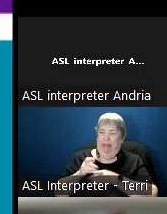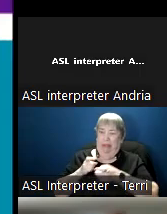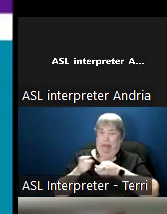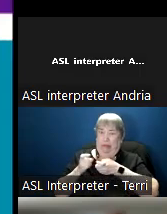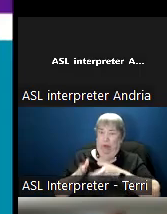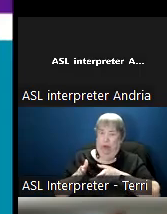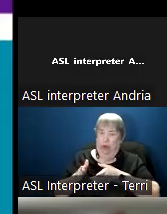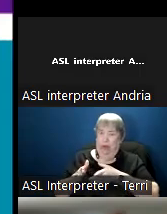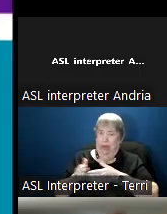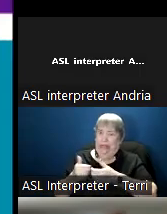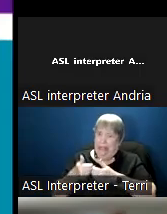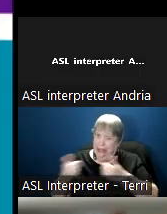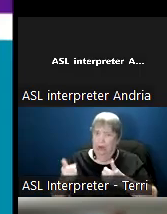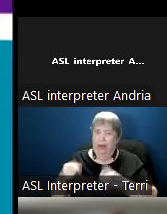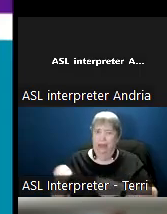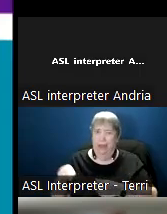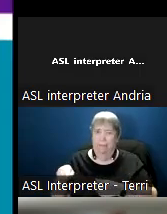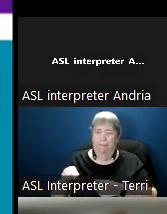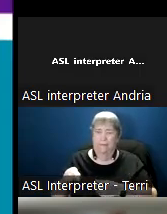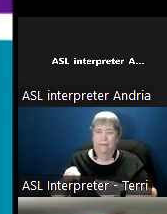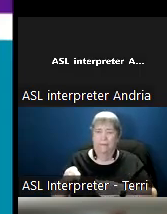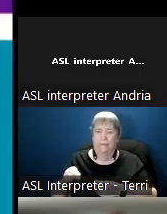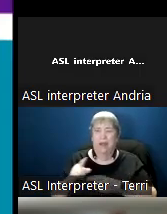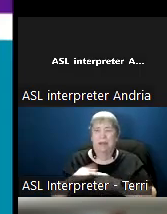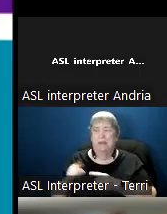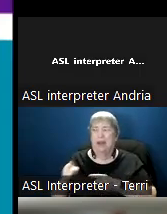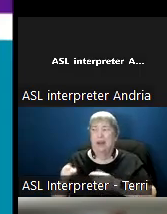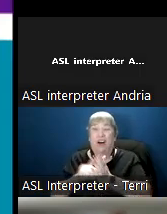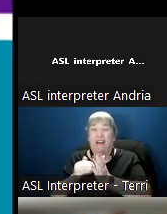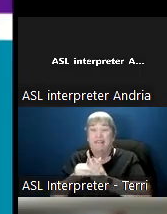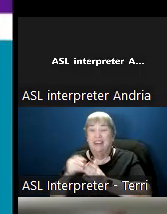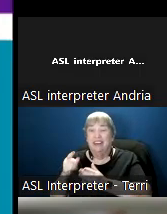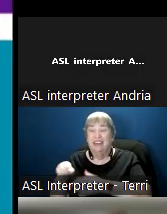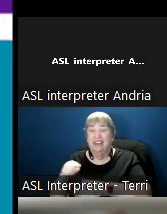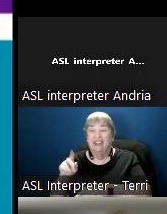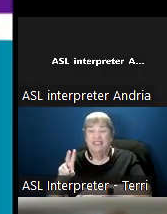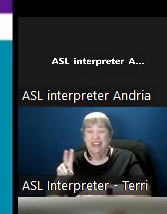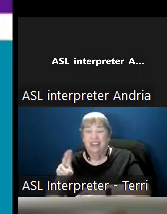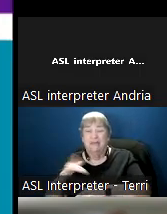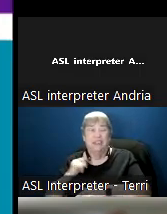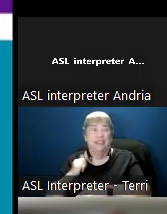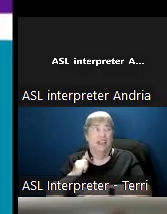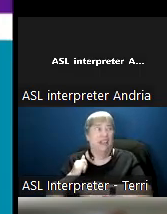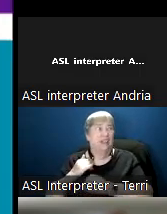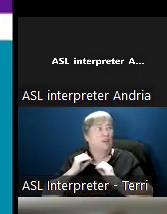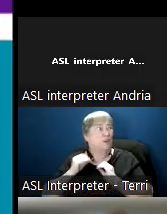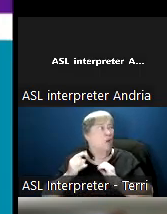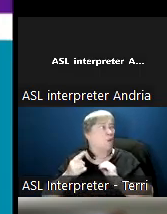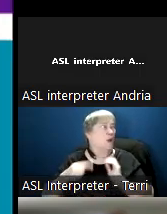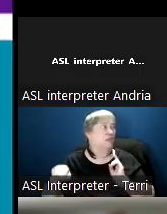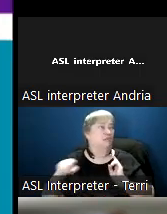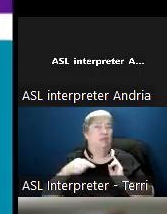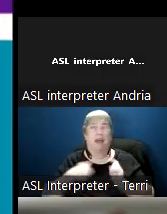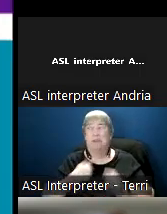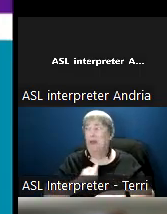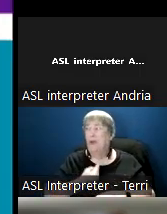So they think there's nobody there for them to reach out to. They're isolated.